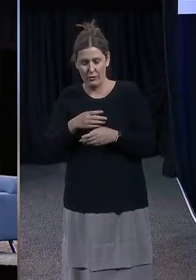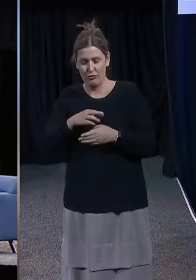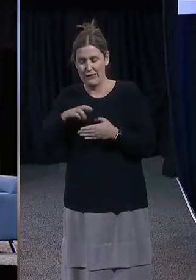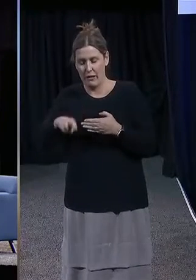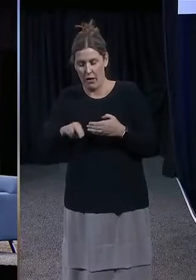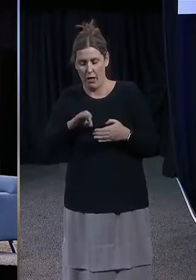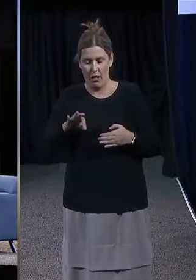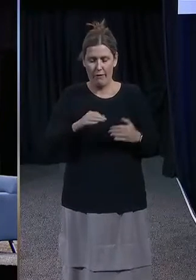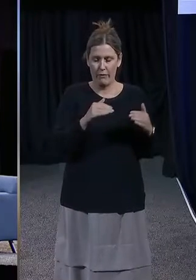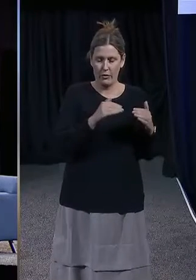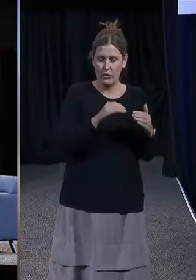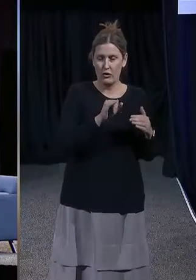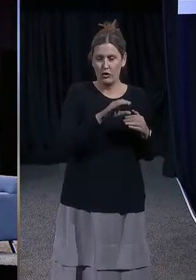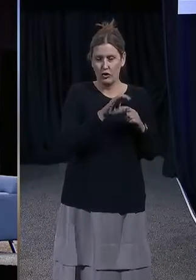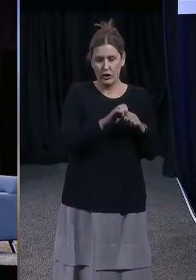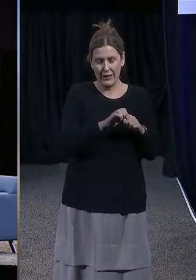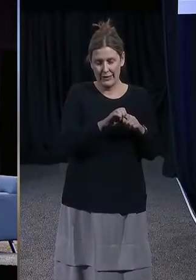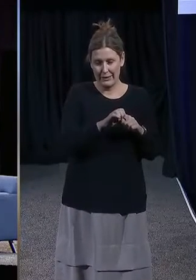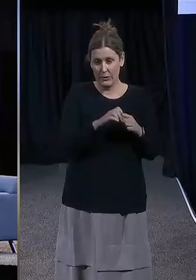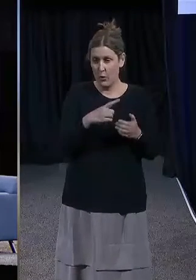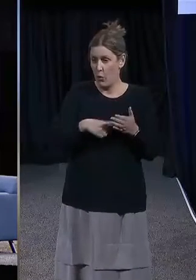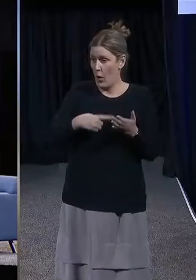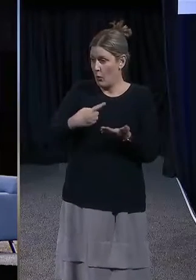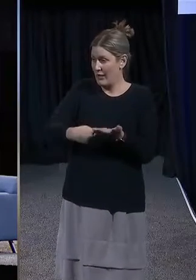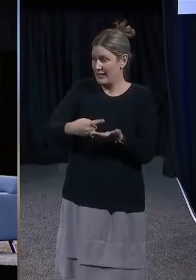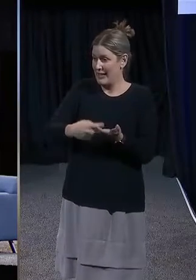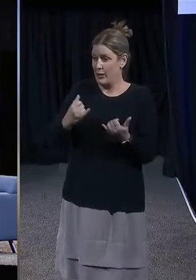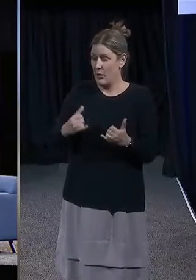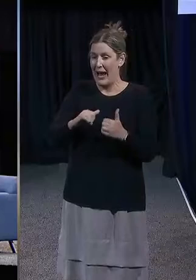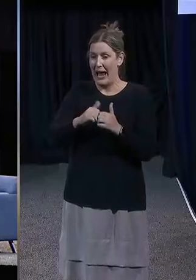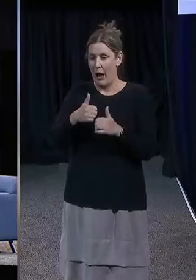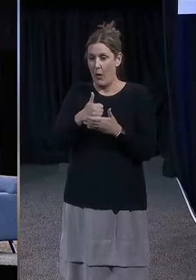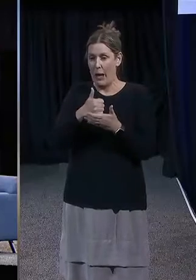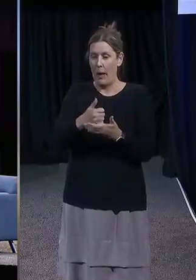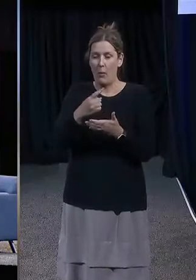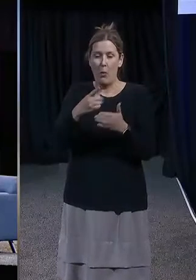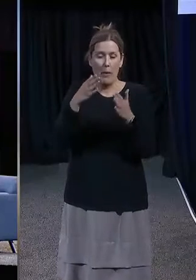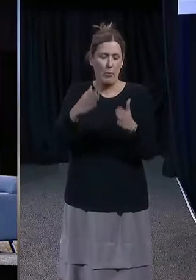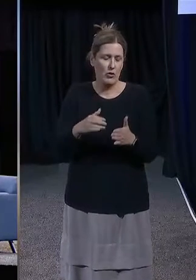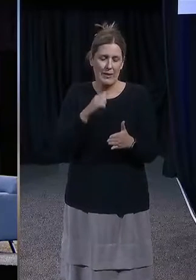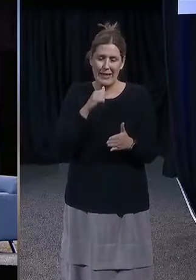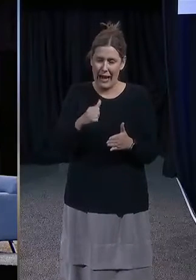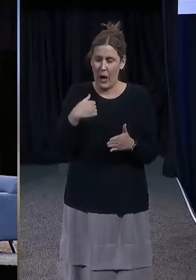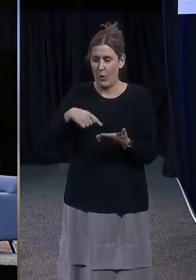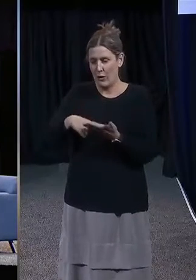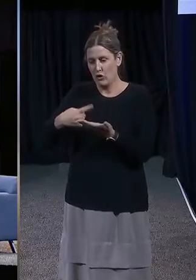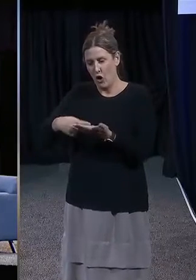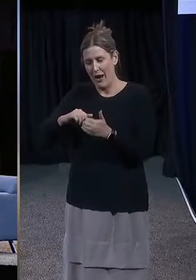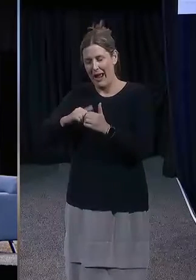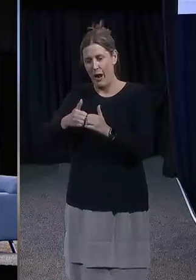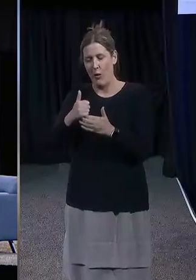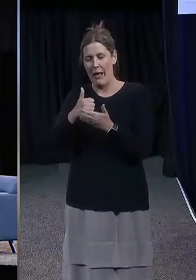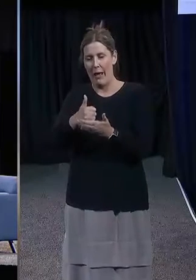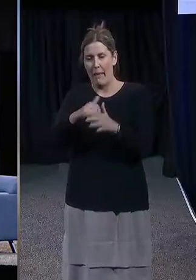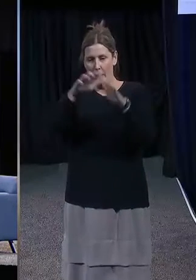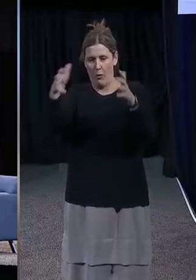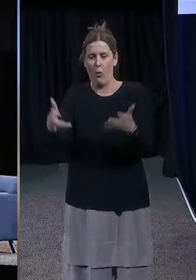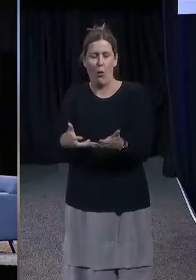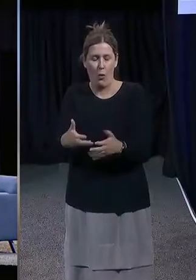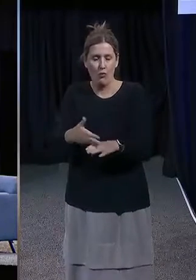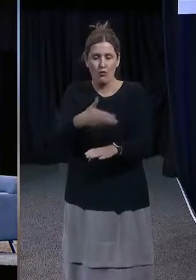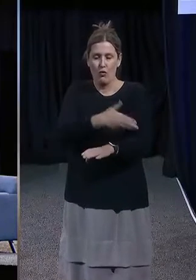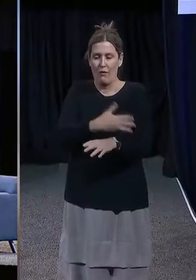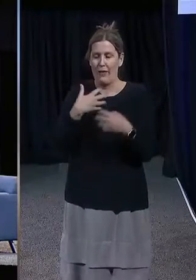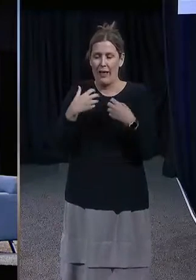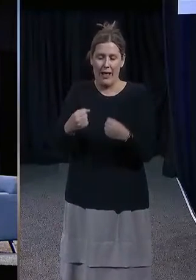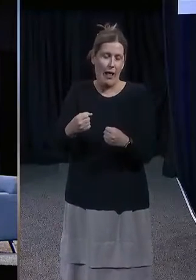we're talking about here is not how do we help one person, we're talking about how we help the collective. How do we improve the